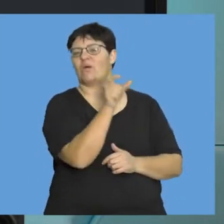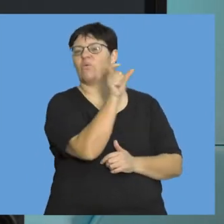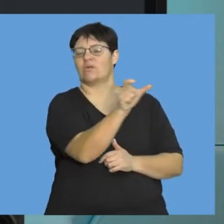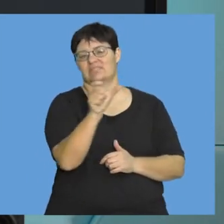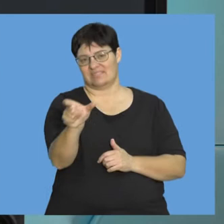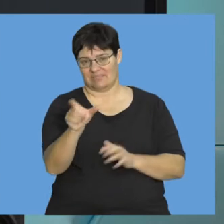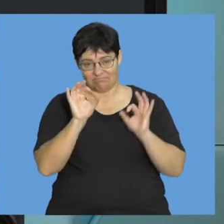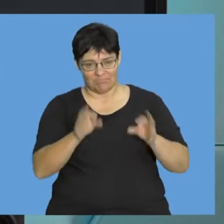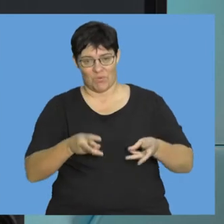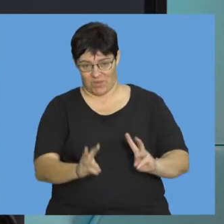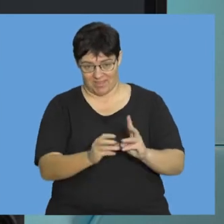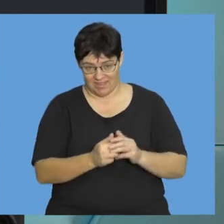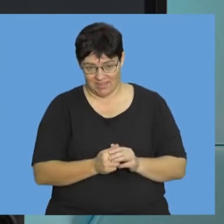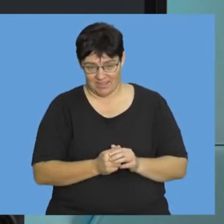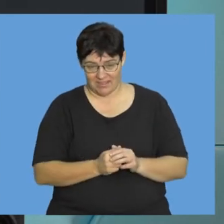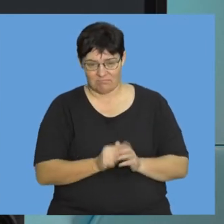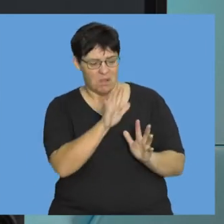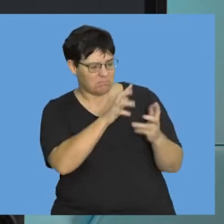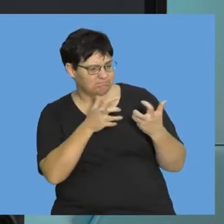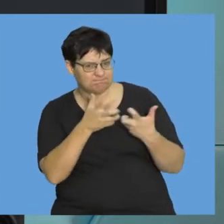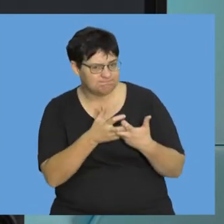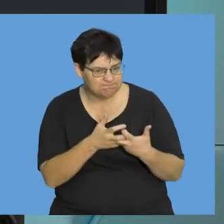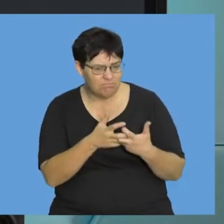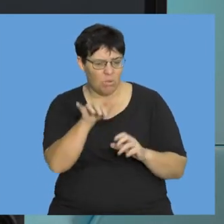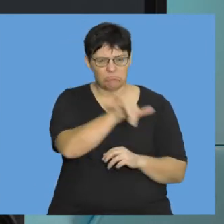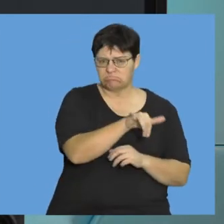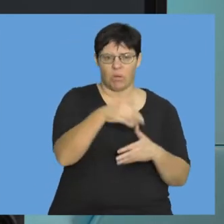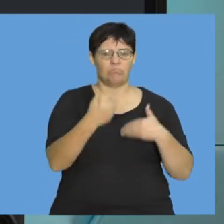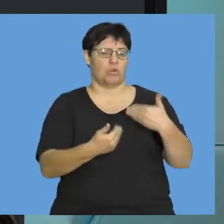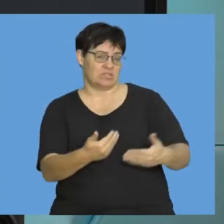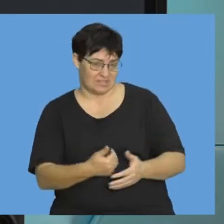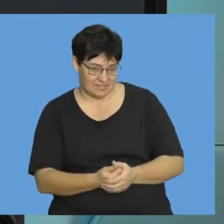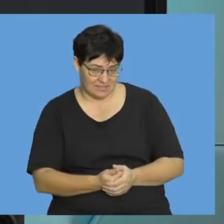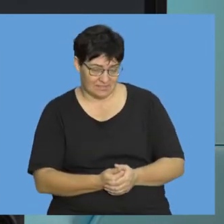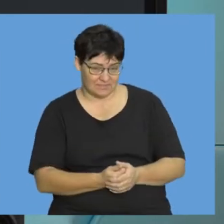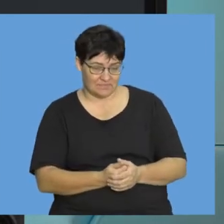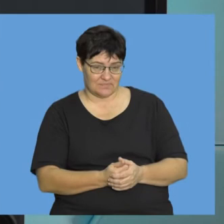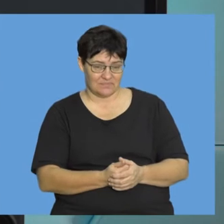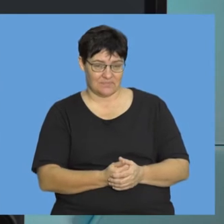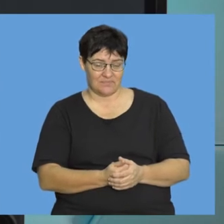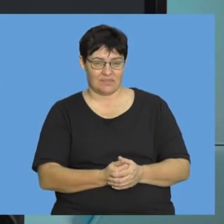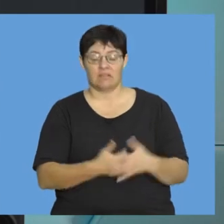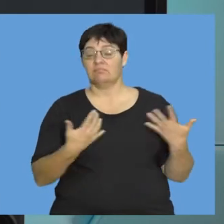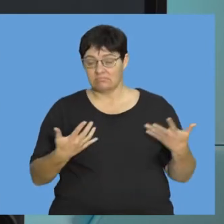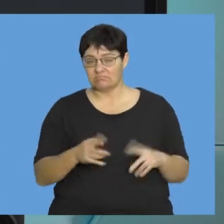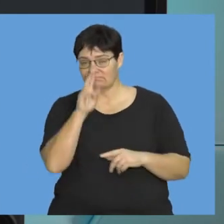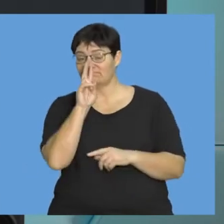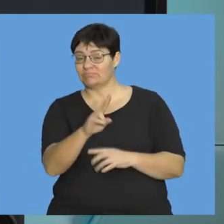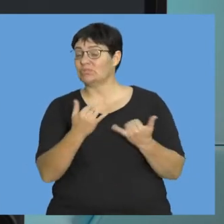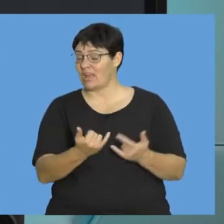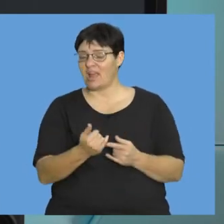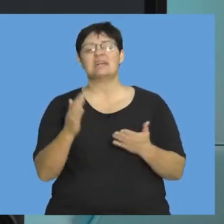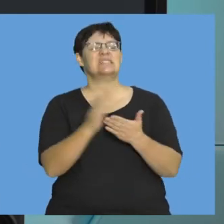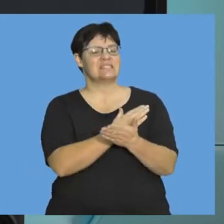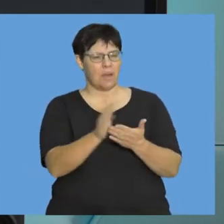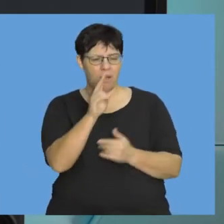those words correctly, and where do they fit into which process we are talking about. And the words that we're going to look at today, some